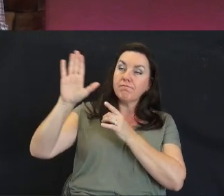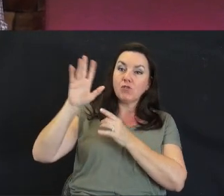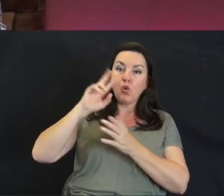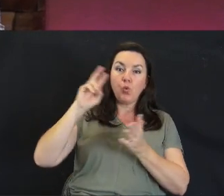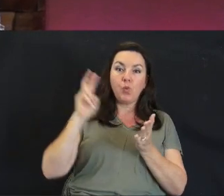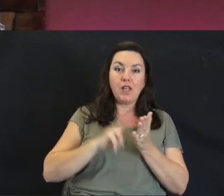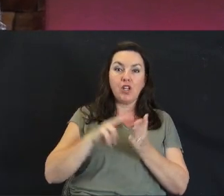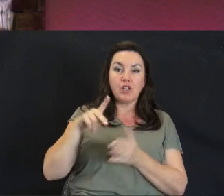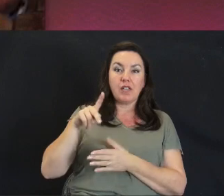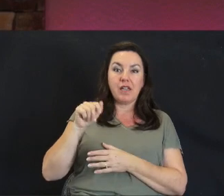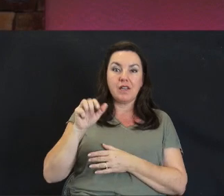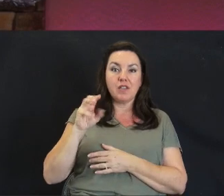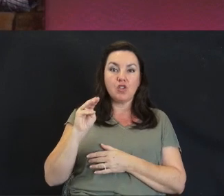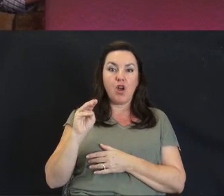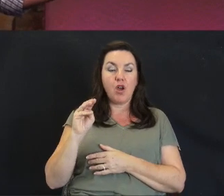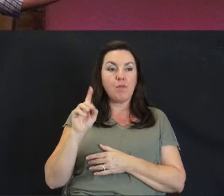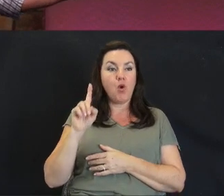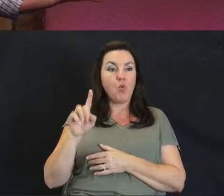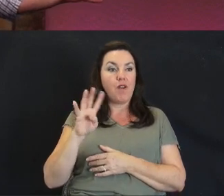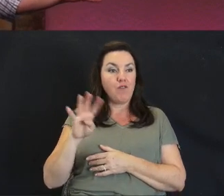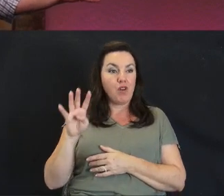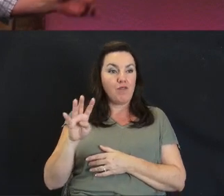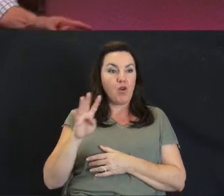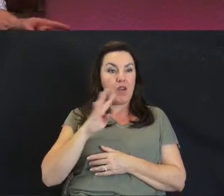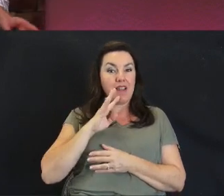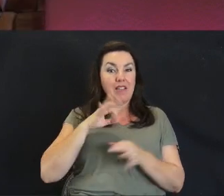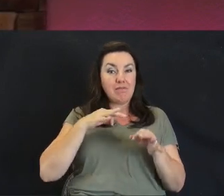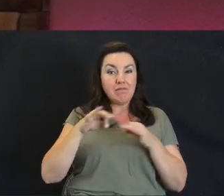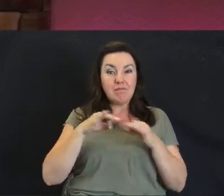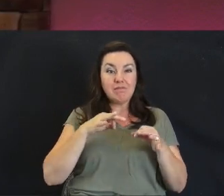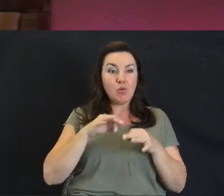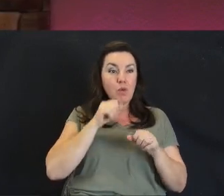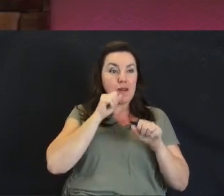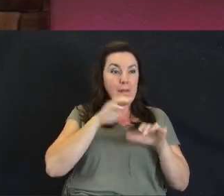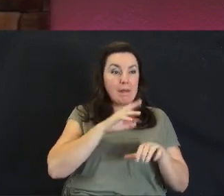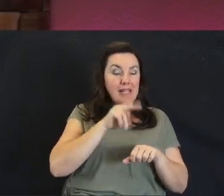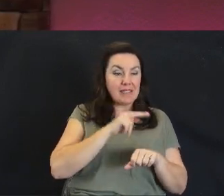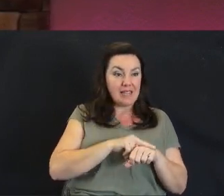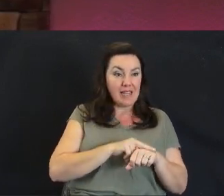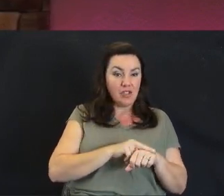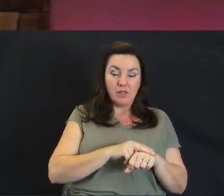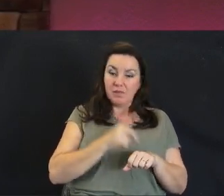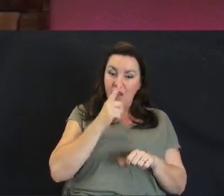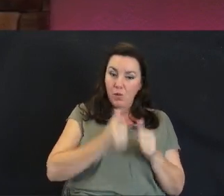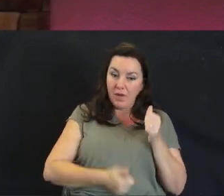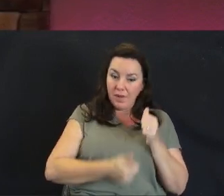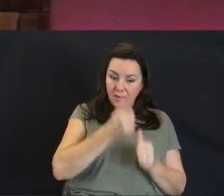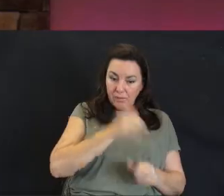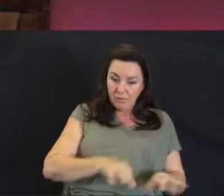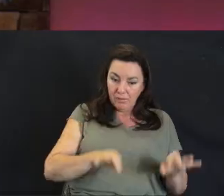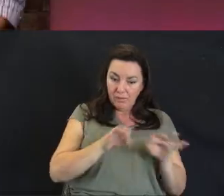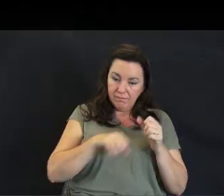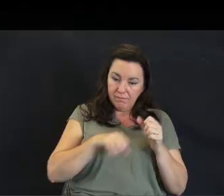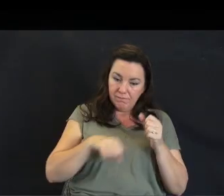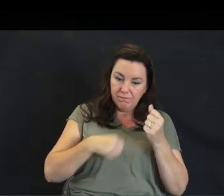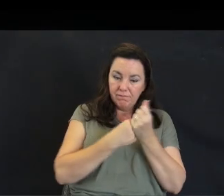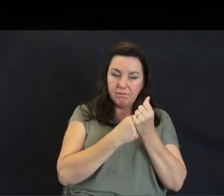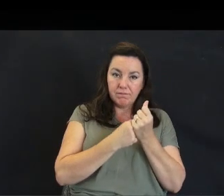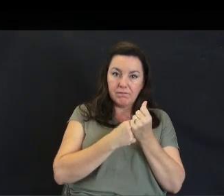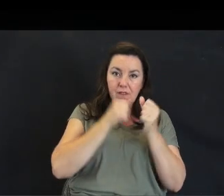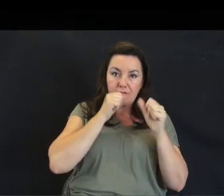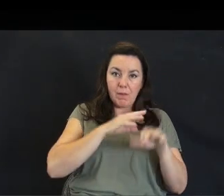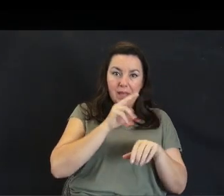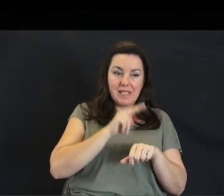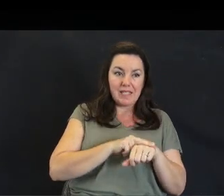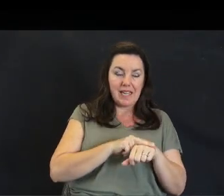And in Psalm 144 It describes what a Blessed nation looks like And one of the Foundational principles Of a blessed nation